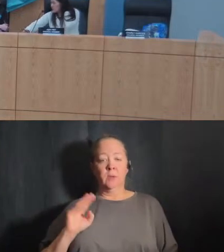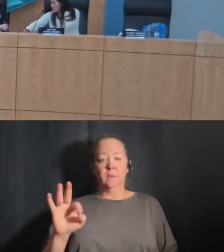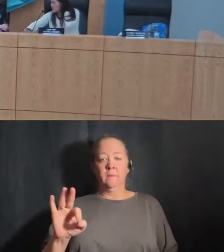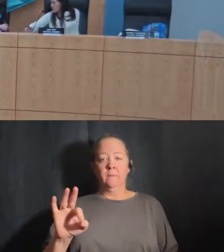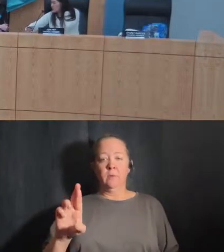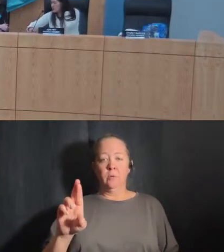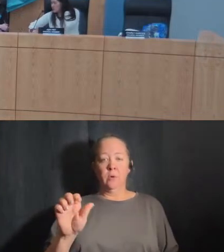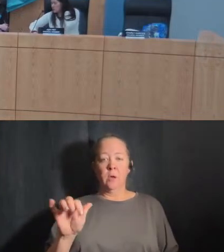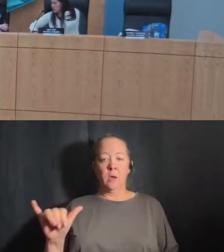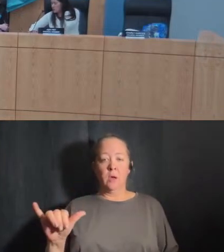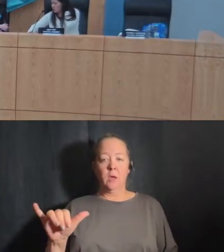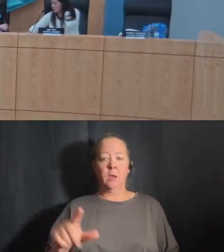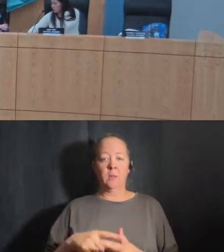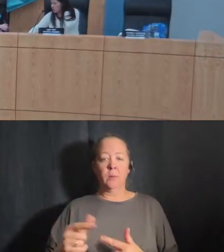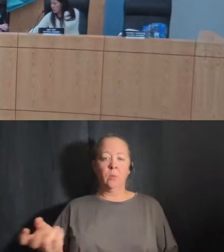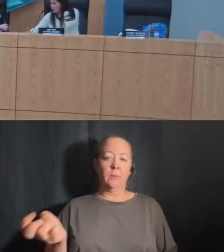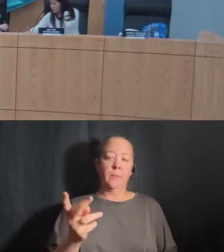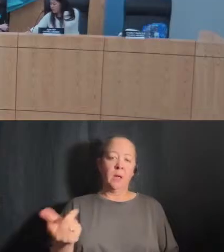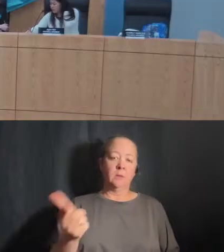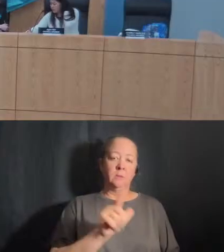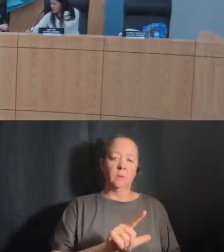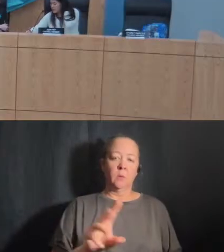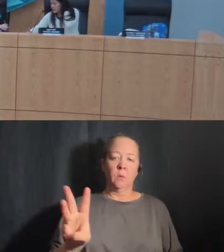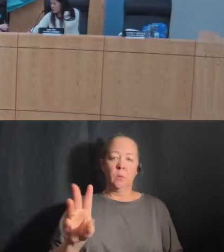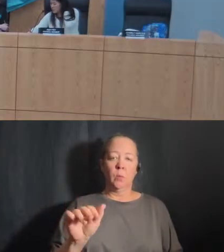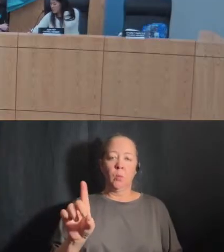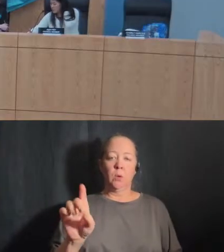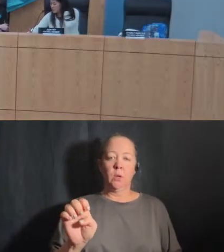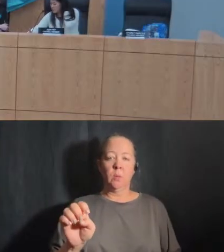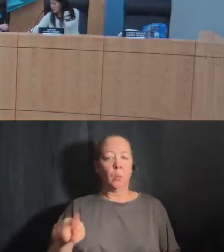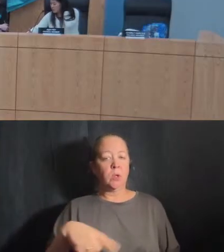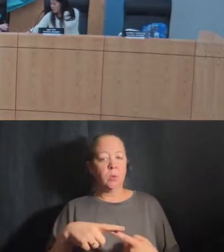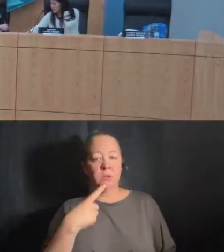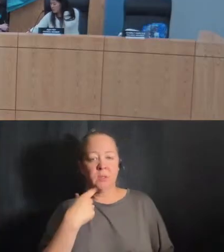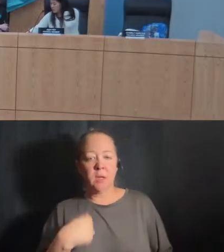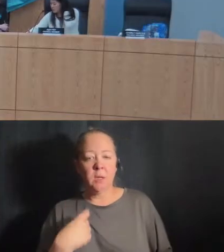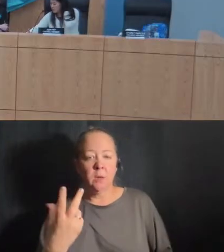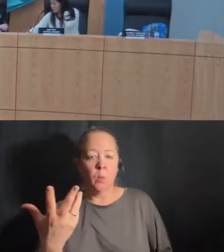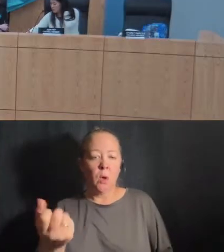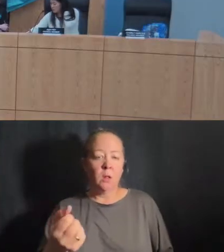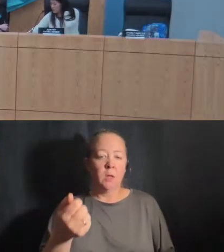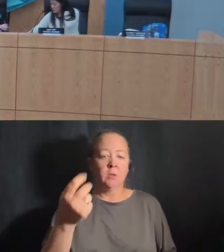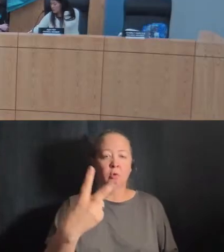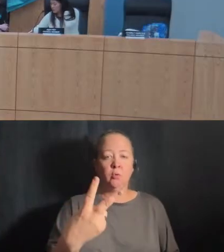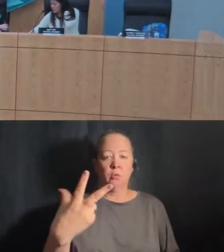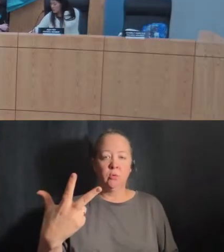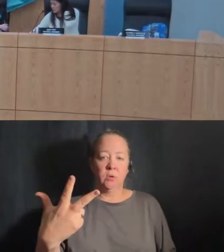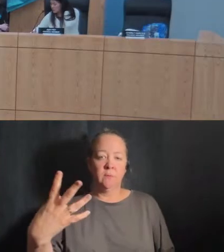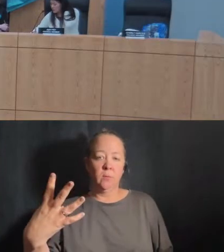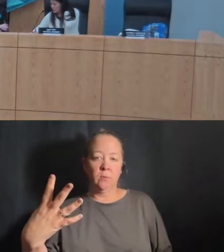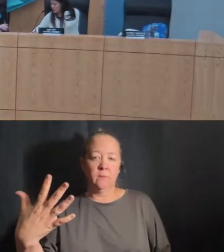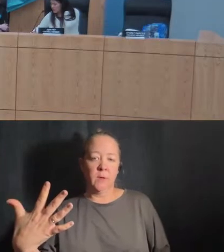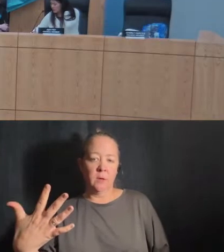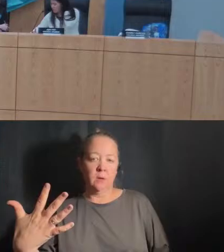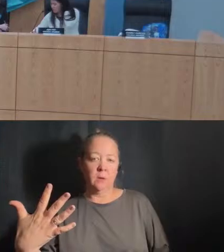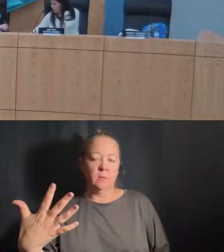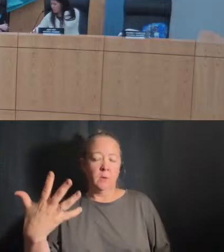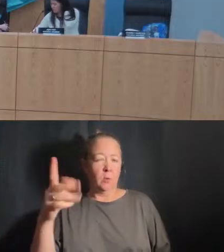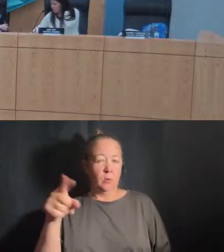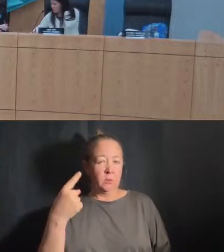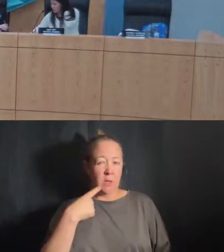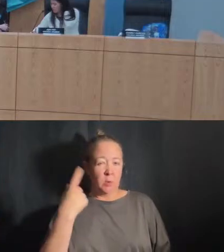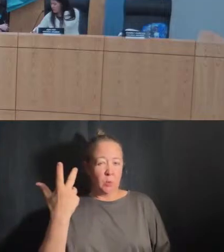a clarification. When you say you want like a 3, 4, 5, you're just saying you want to see what the proposed numbers would look like at a